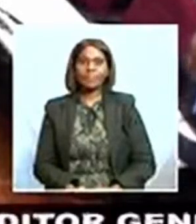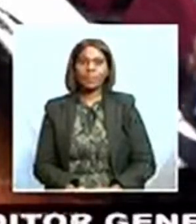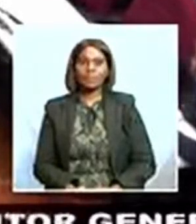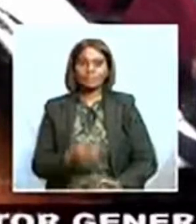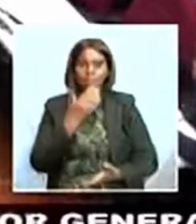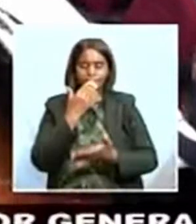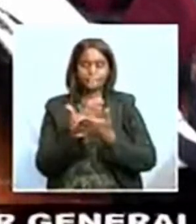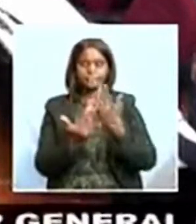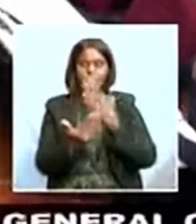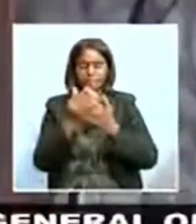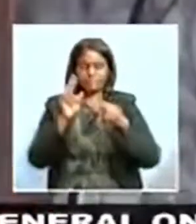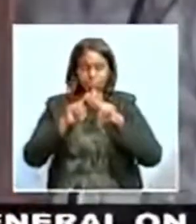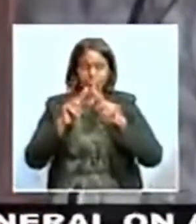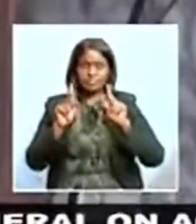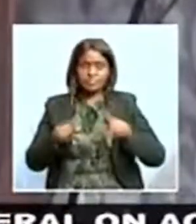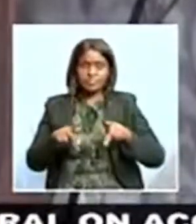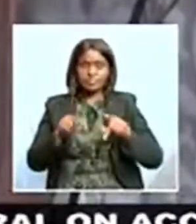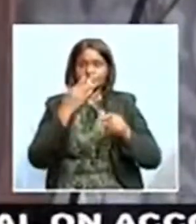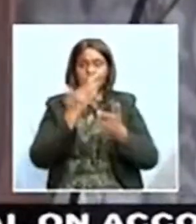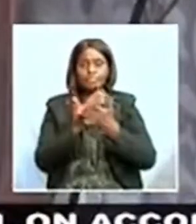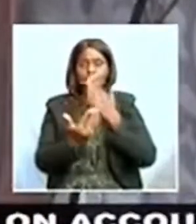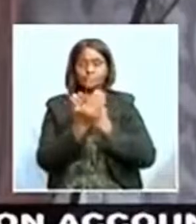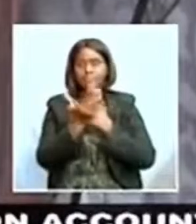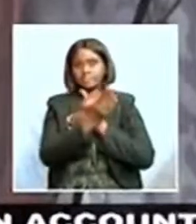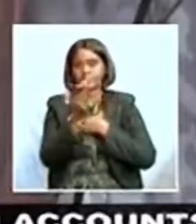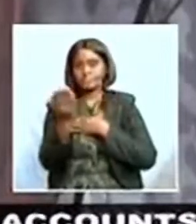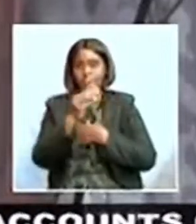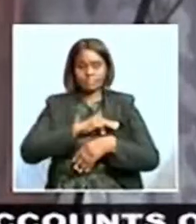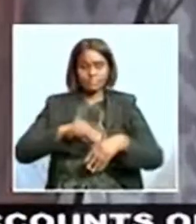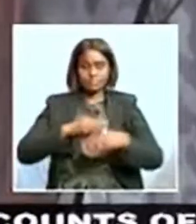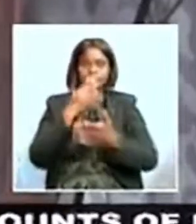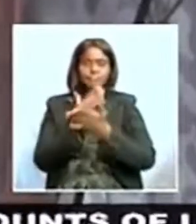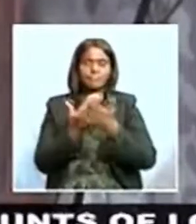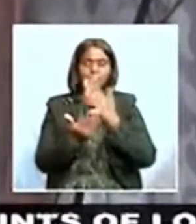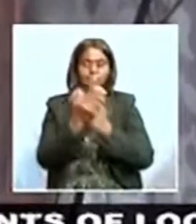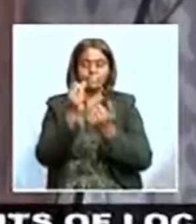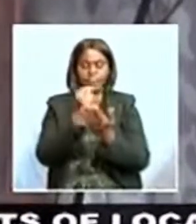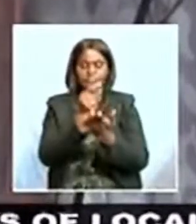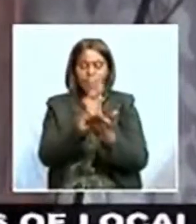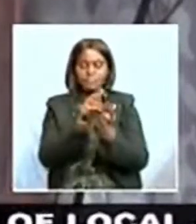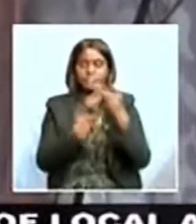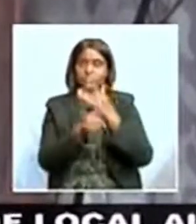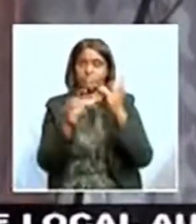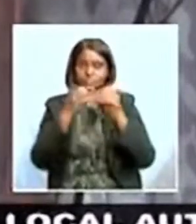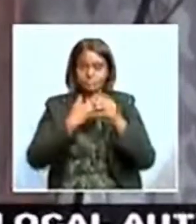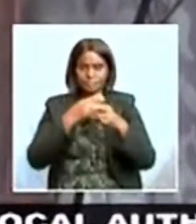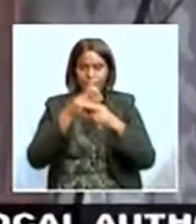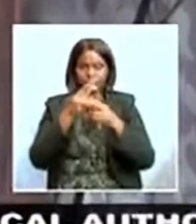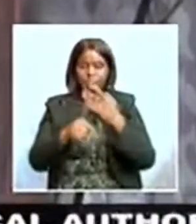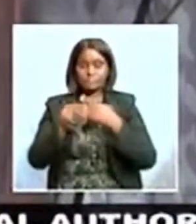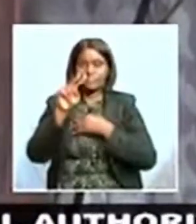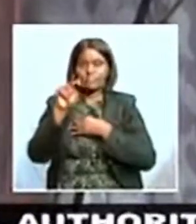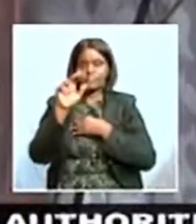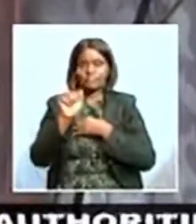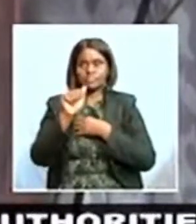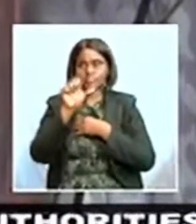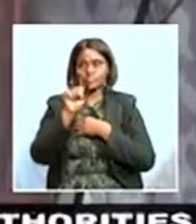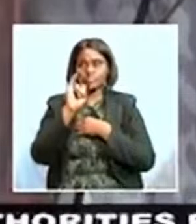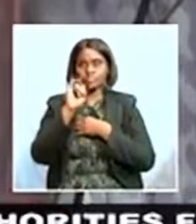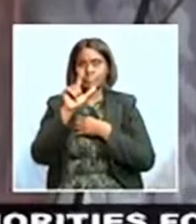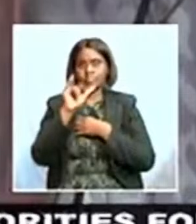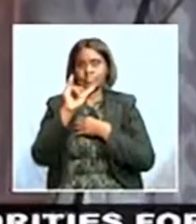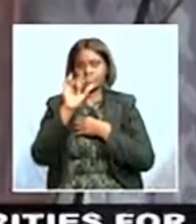Good morning, Chairperson. Good morning, honorable members. Good morning, SERENJE Town Council. My name is Naslele Lubasi,